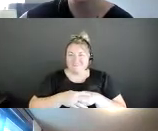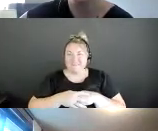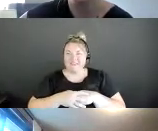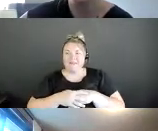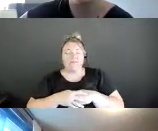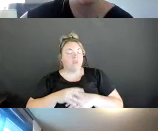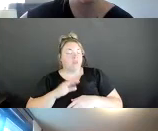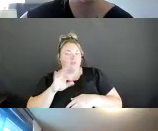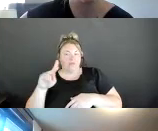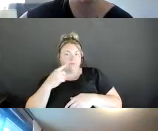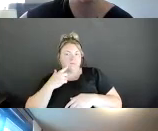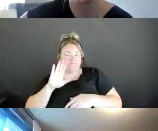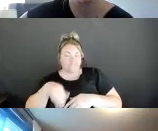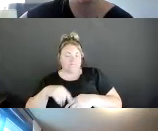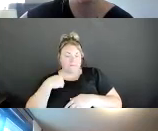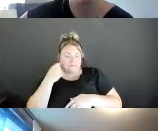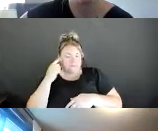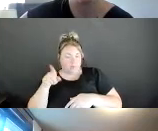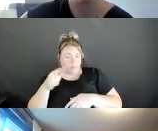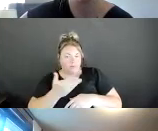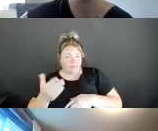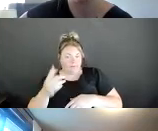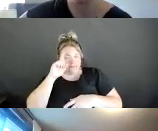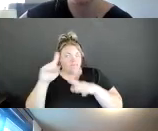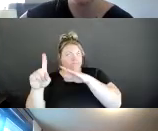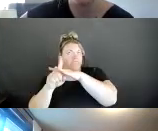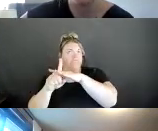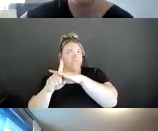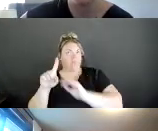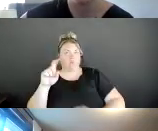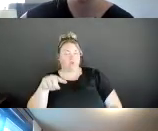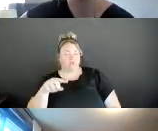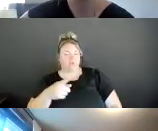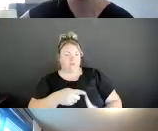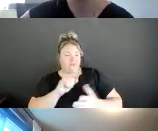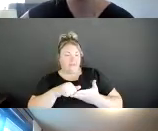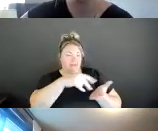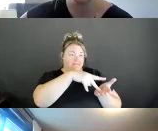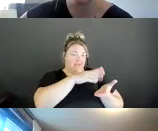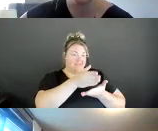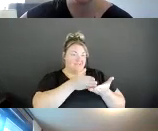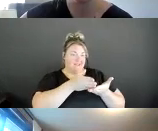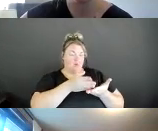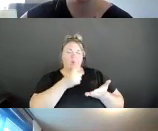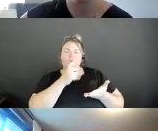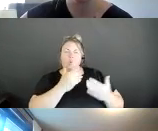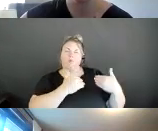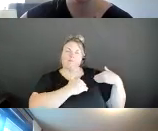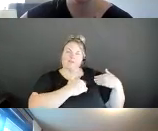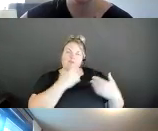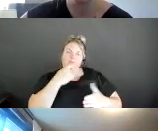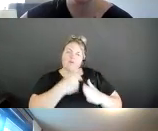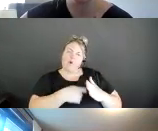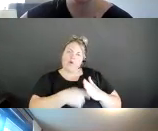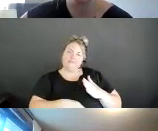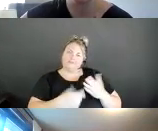the only question that raises is on the payment side, who bears the cost when it's